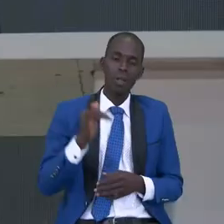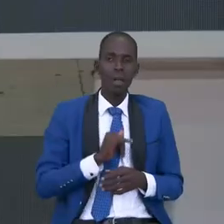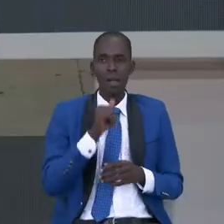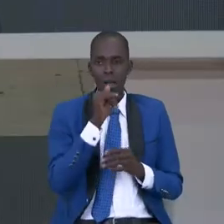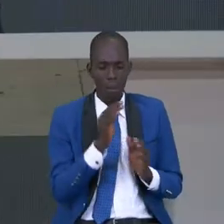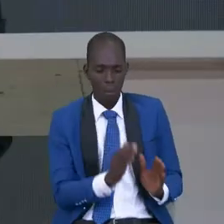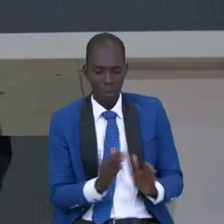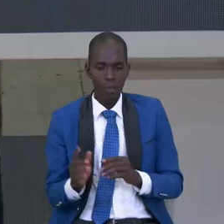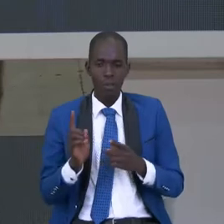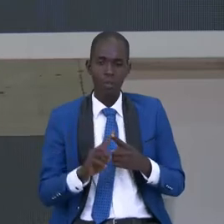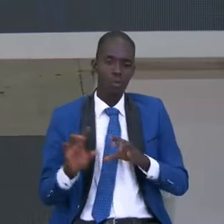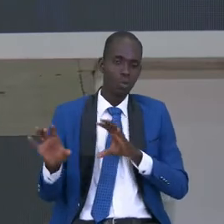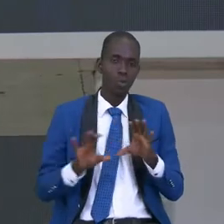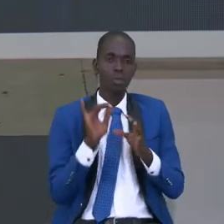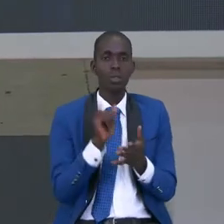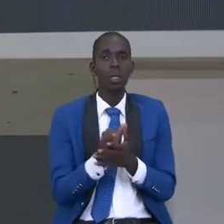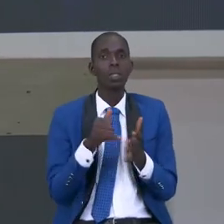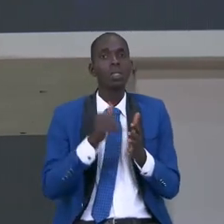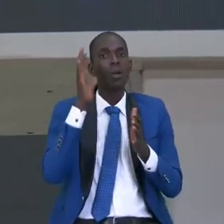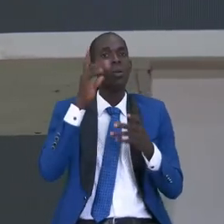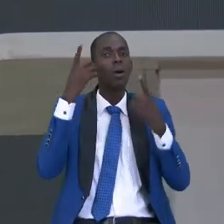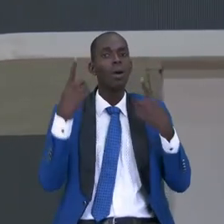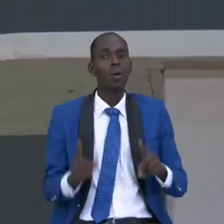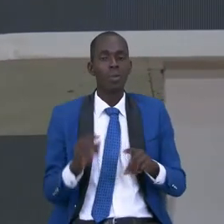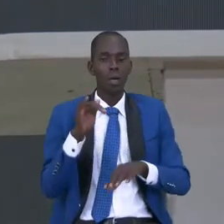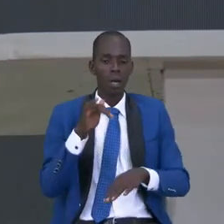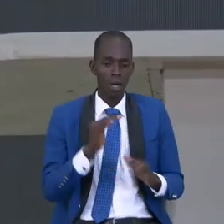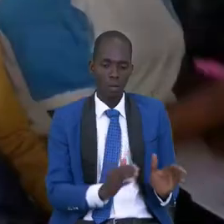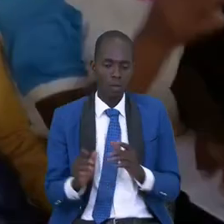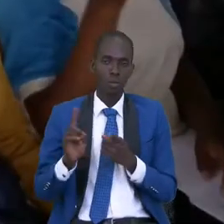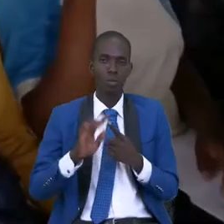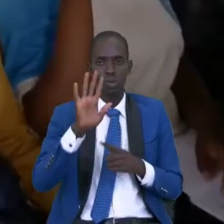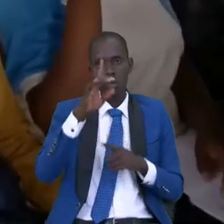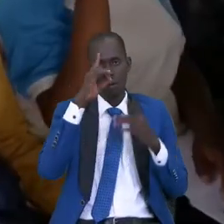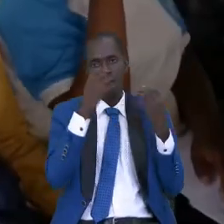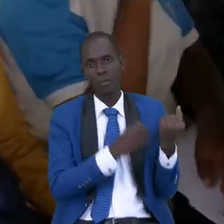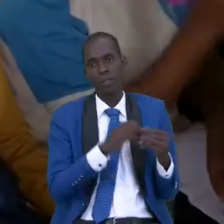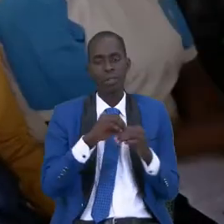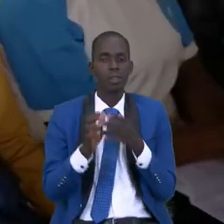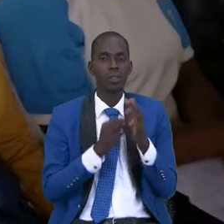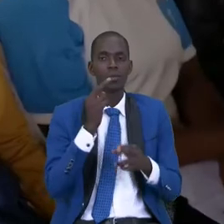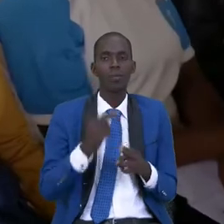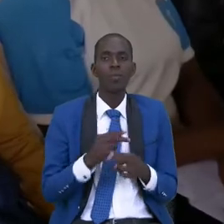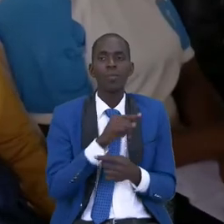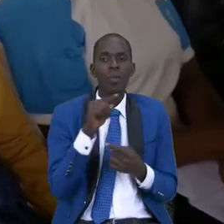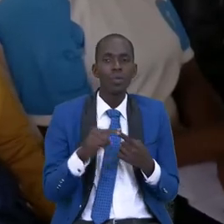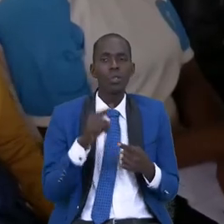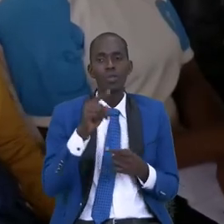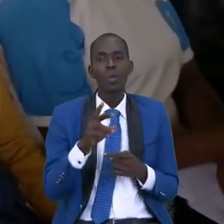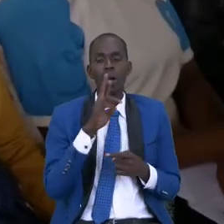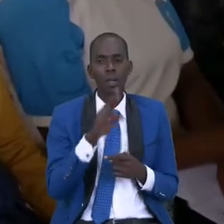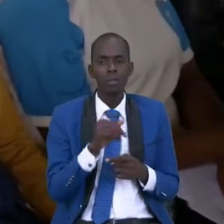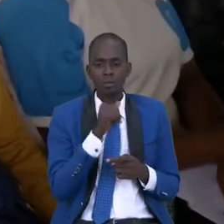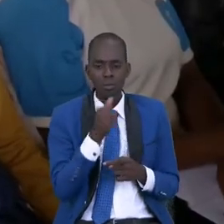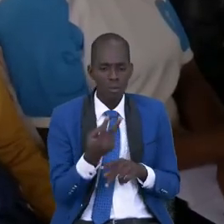explore that. It will happen according to your faith. when you are not calculating. Why are